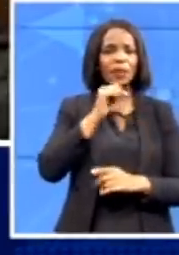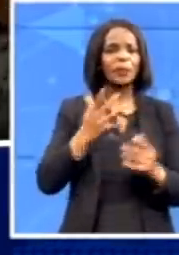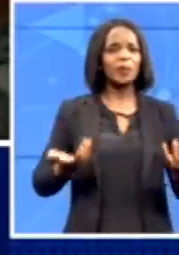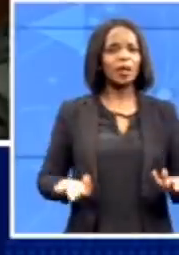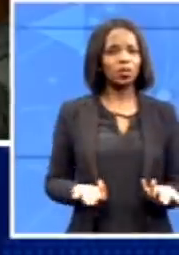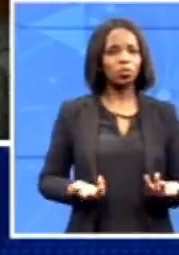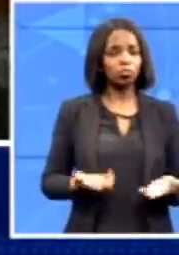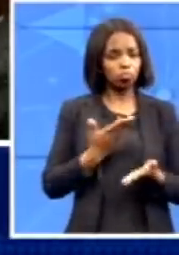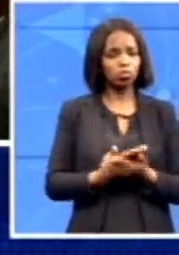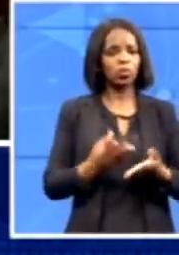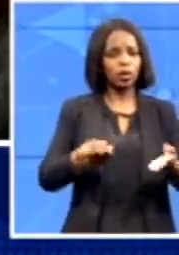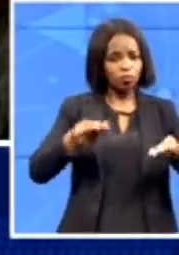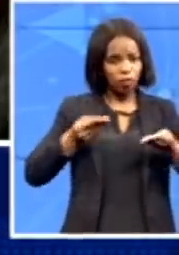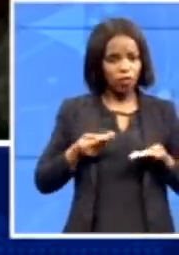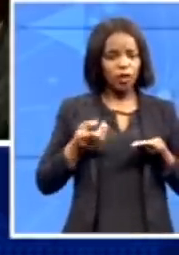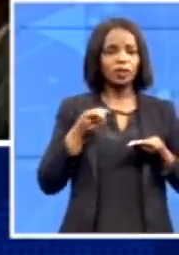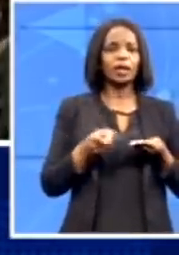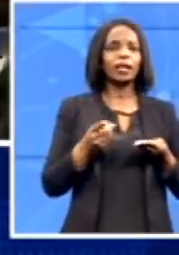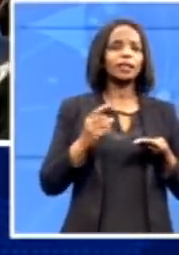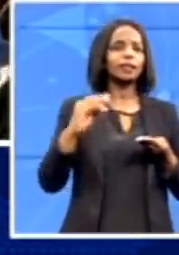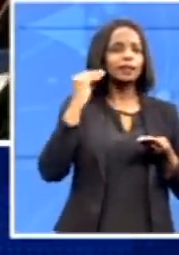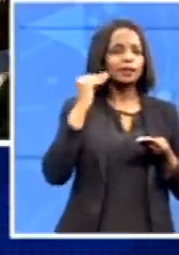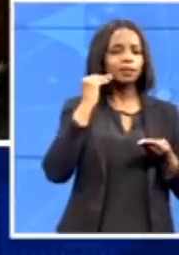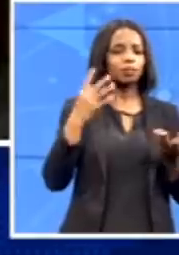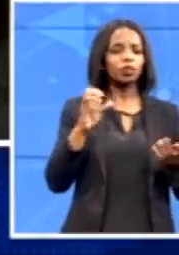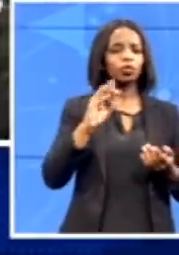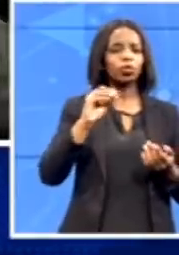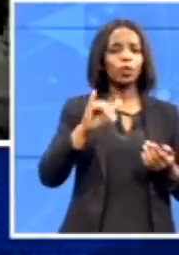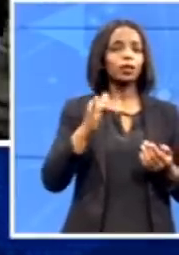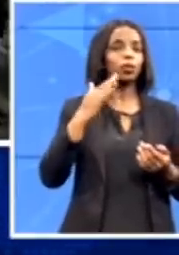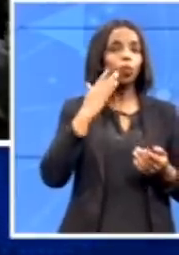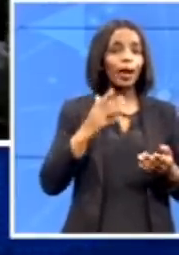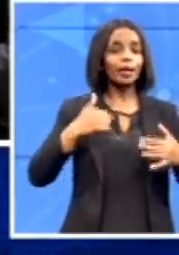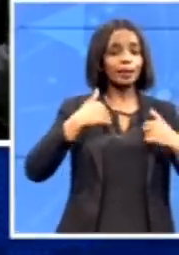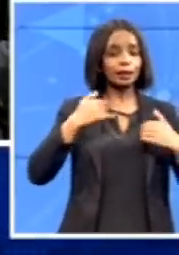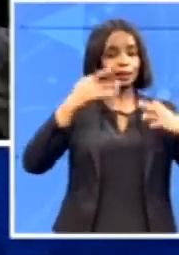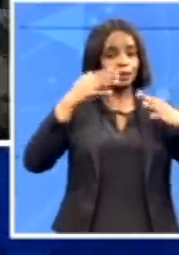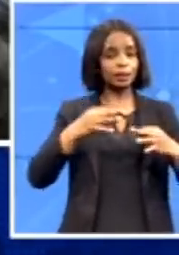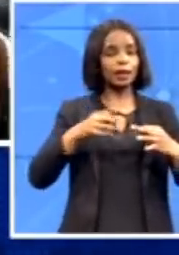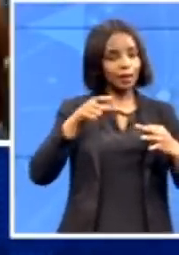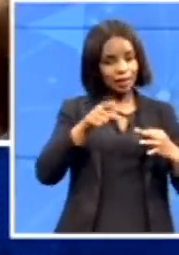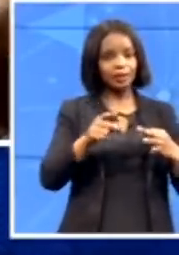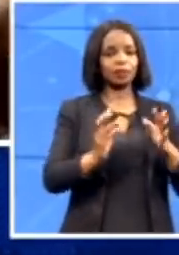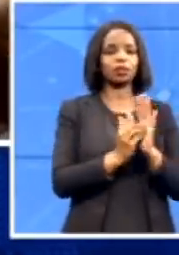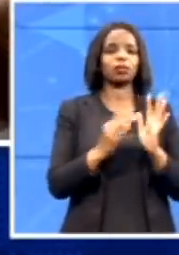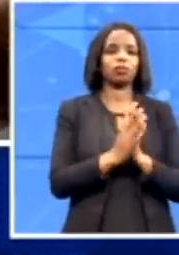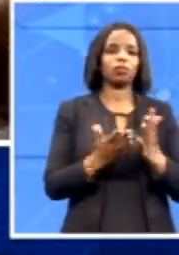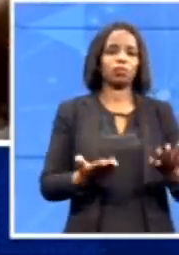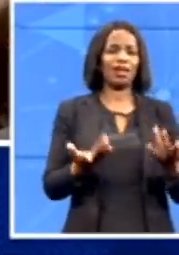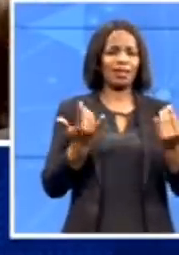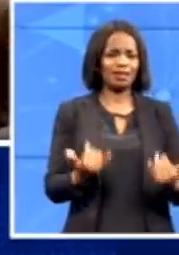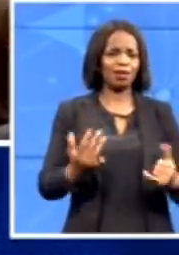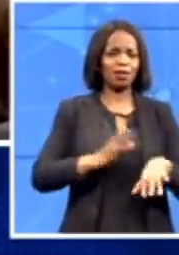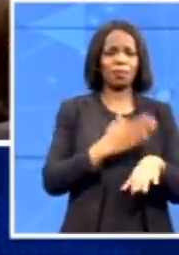is within my disposal when I make this particular decision? You are coming at this late stage and you want to introduce new evidence